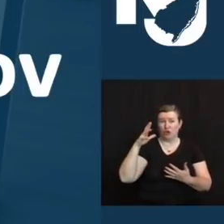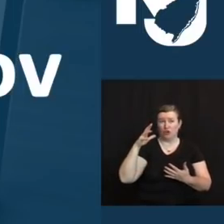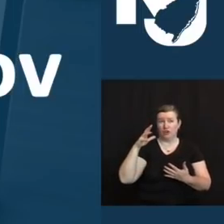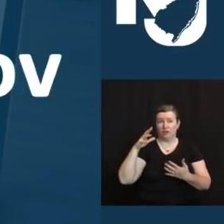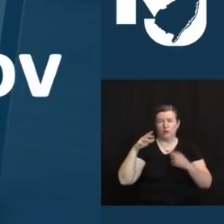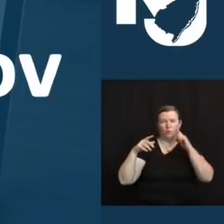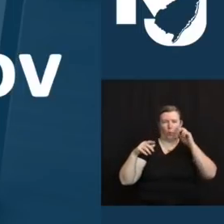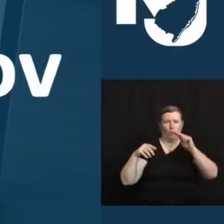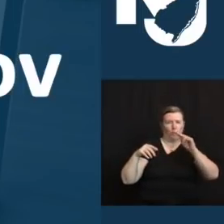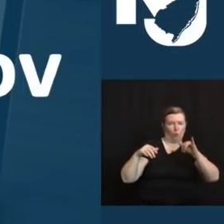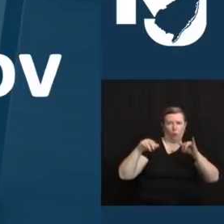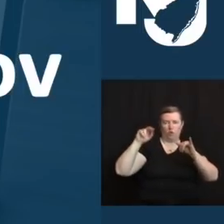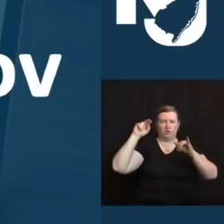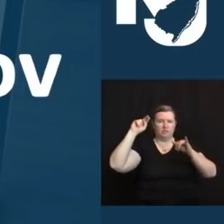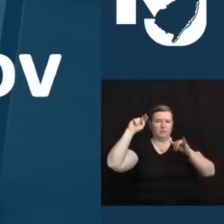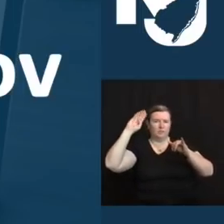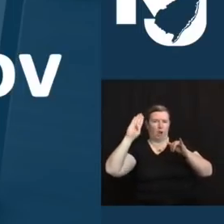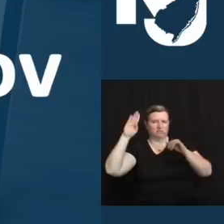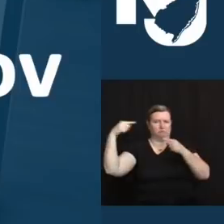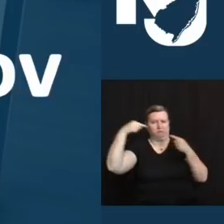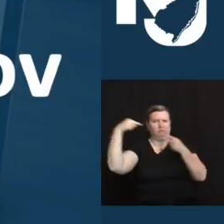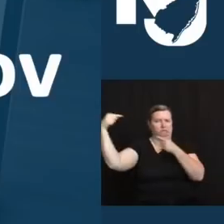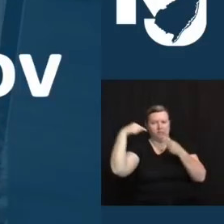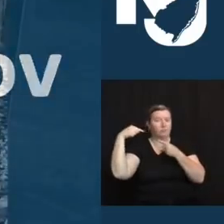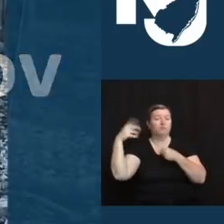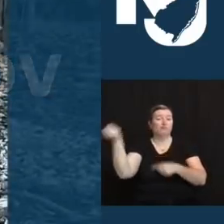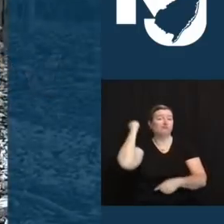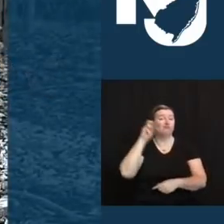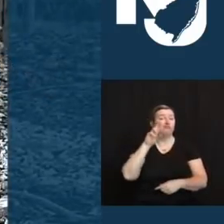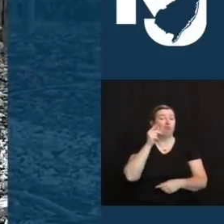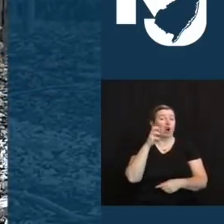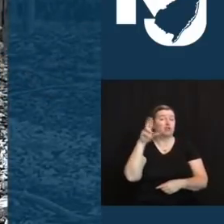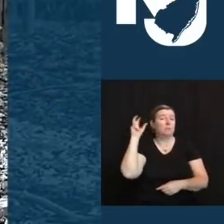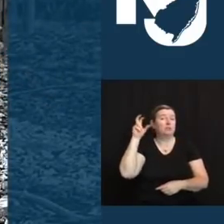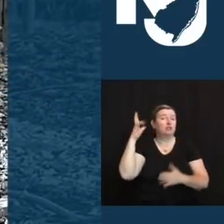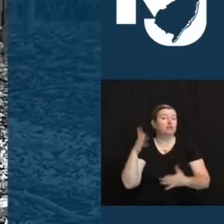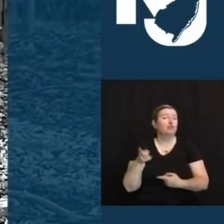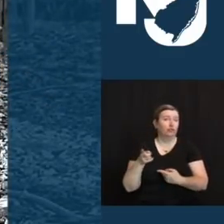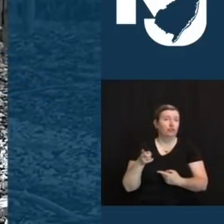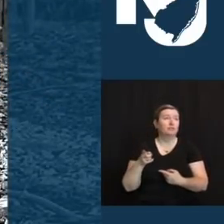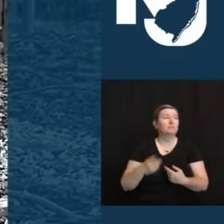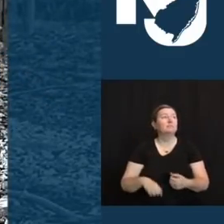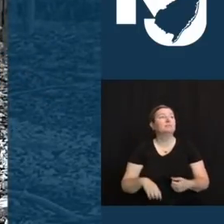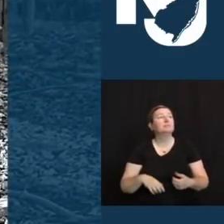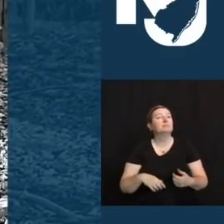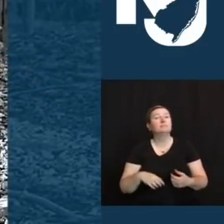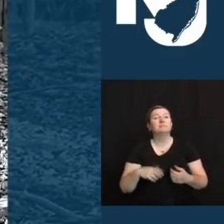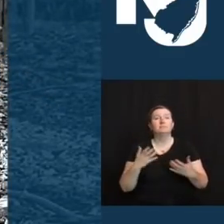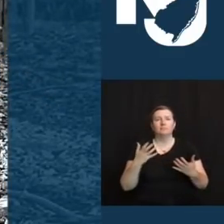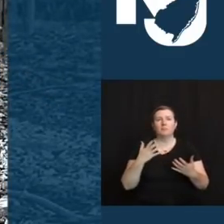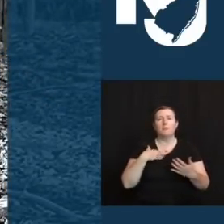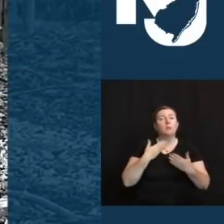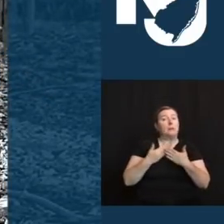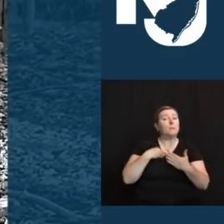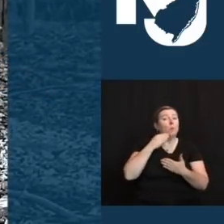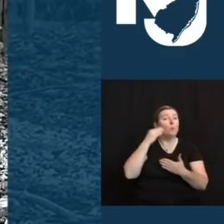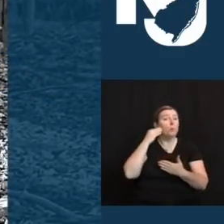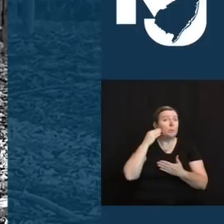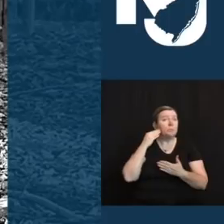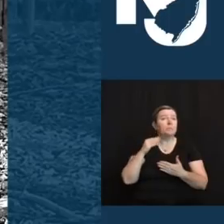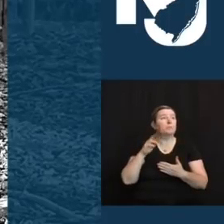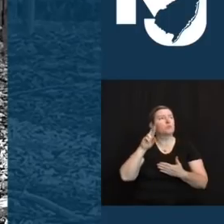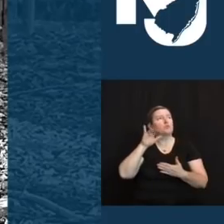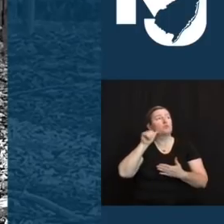Let's end finally on a high note. Let's meet Ryan Lockhart from my home county, Monmouth County. Ryan just graduated